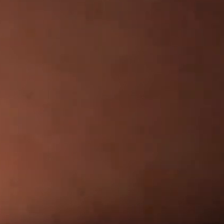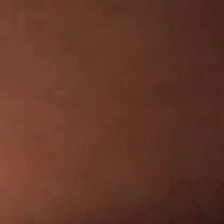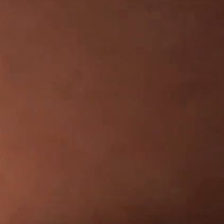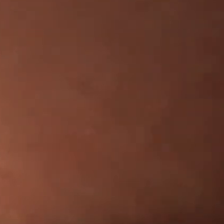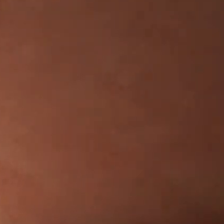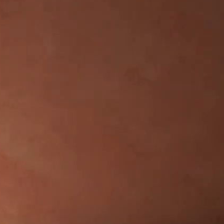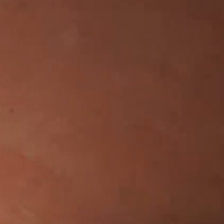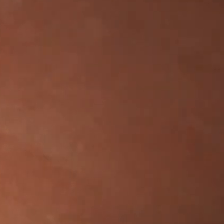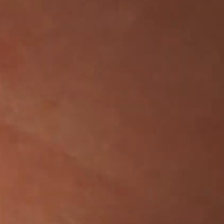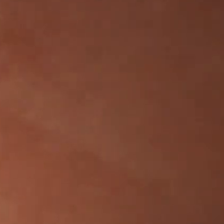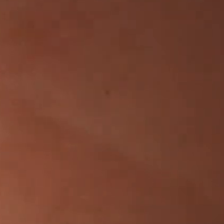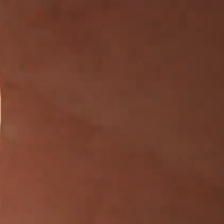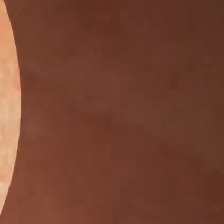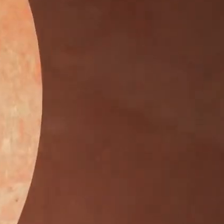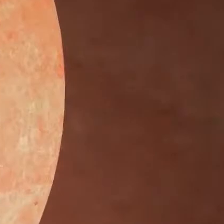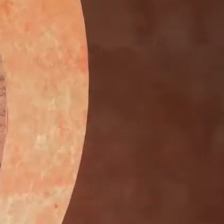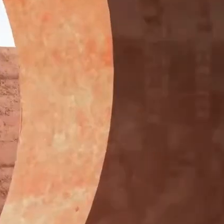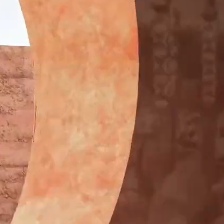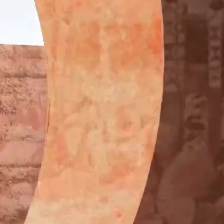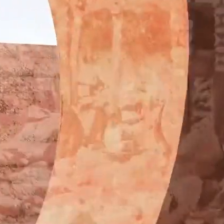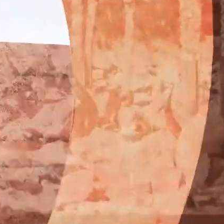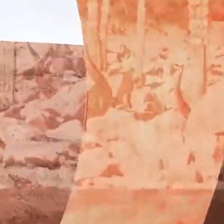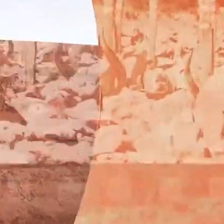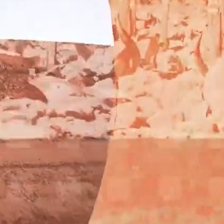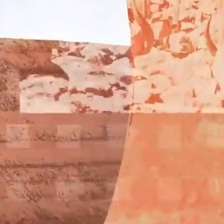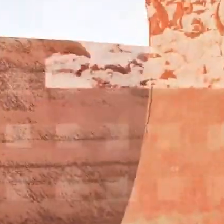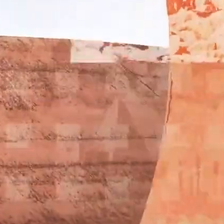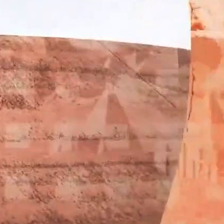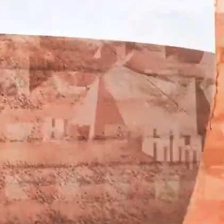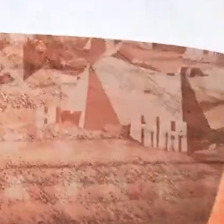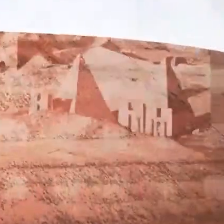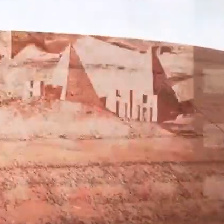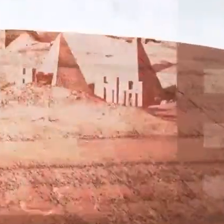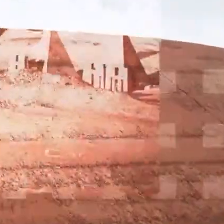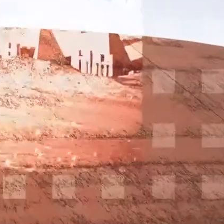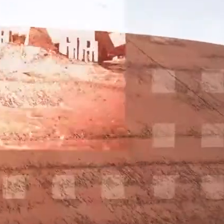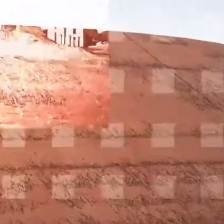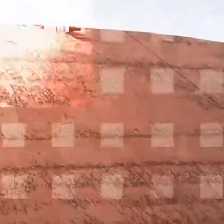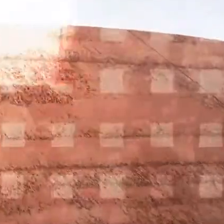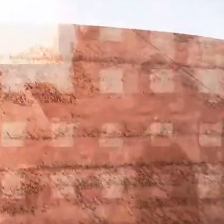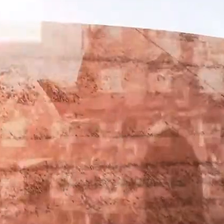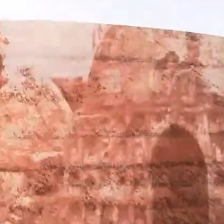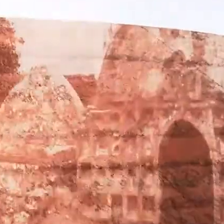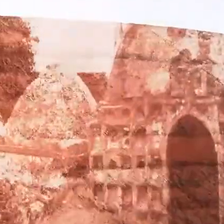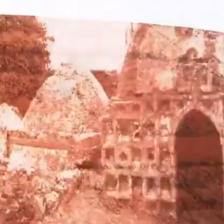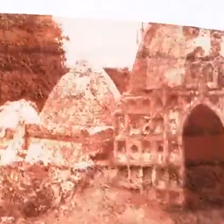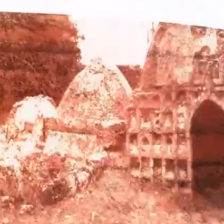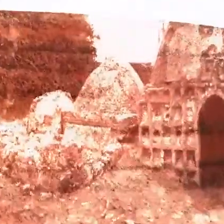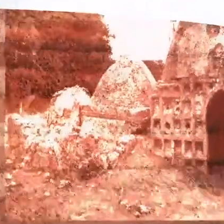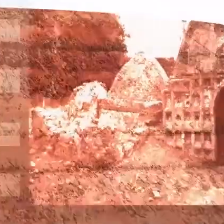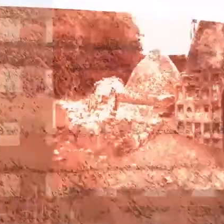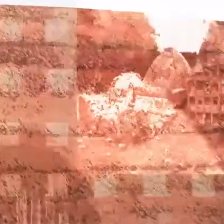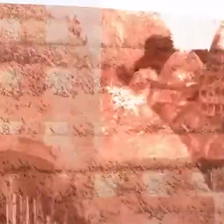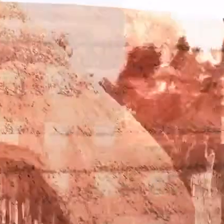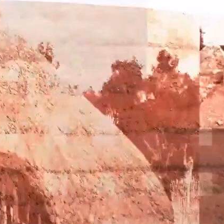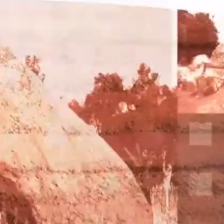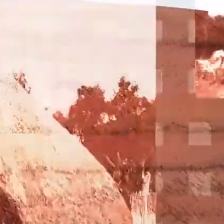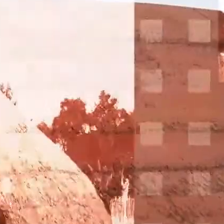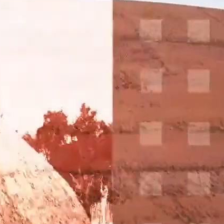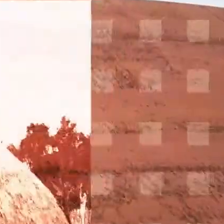For he kill me, he ship me regular.